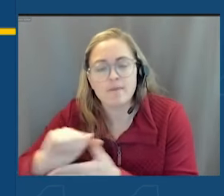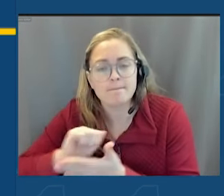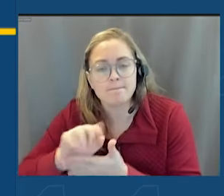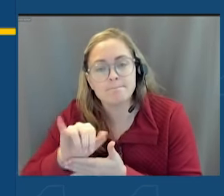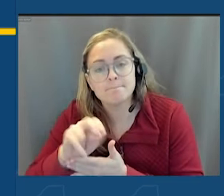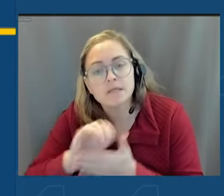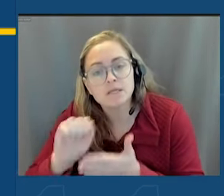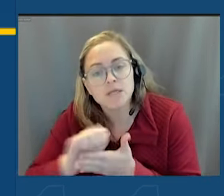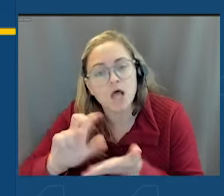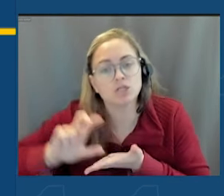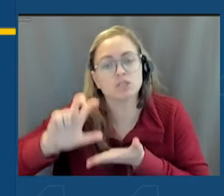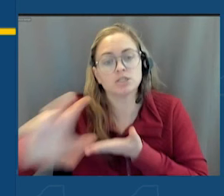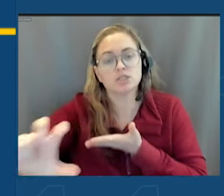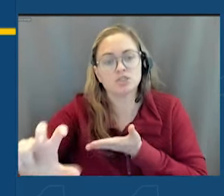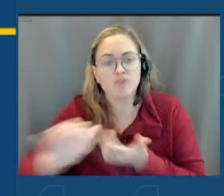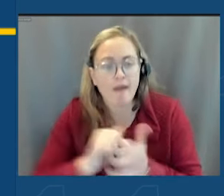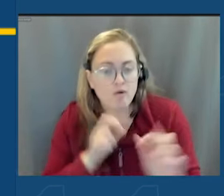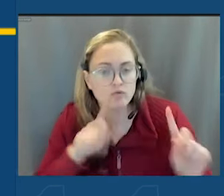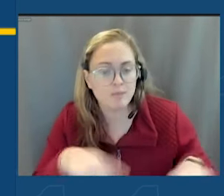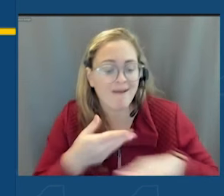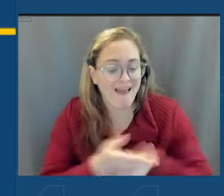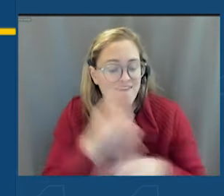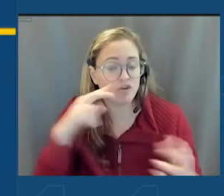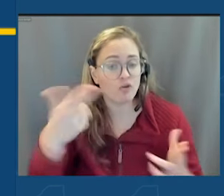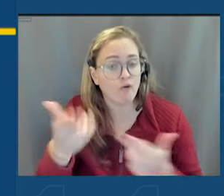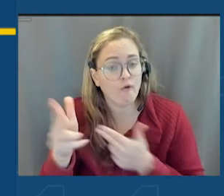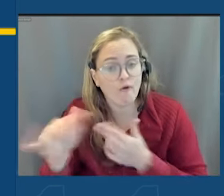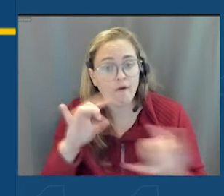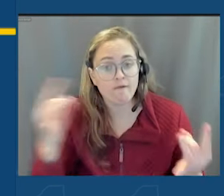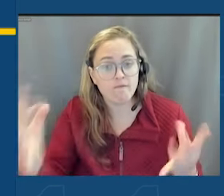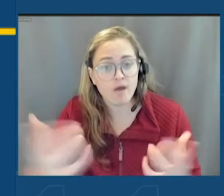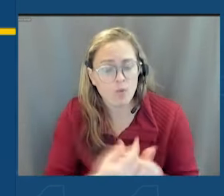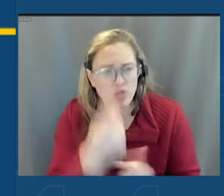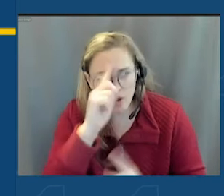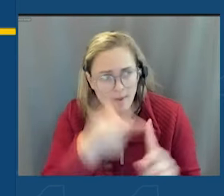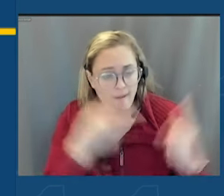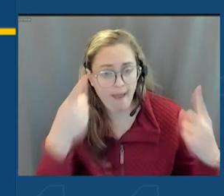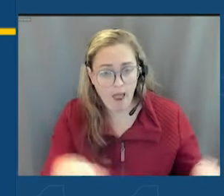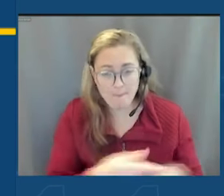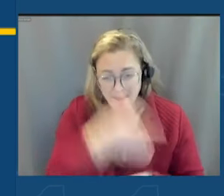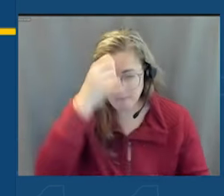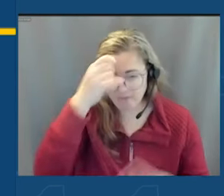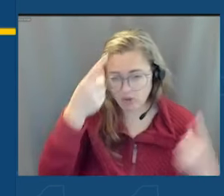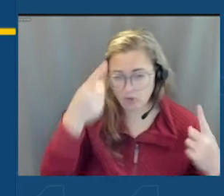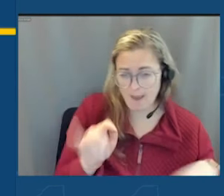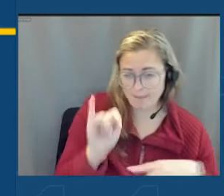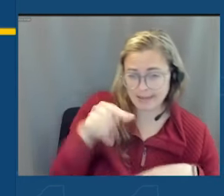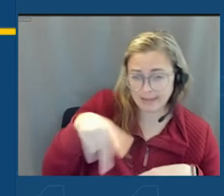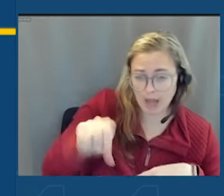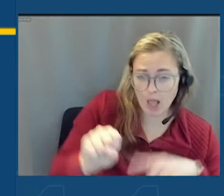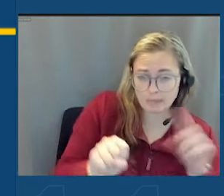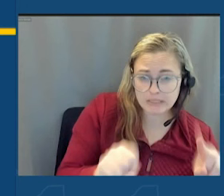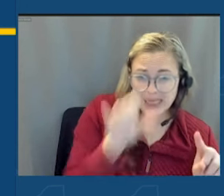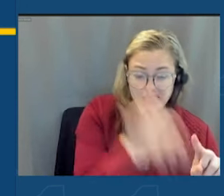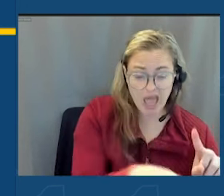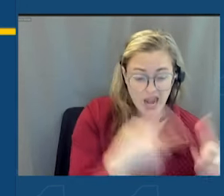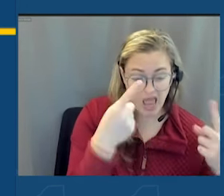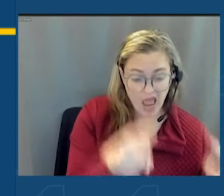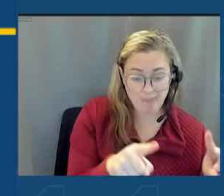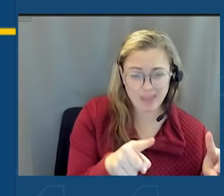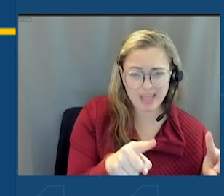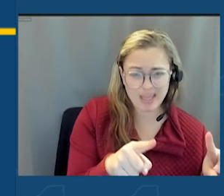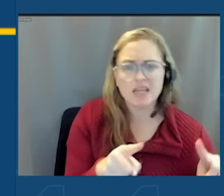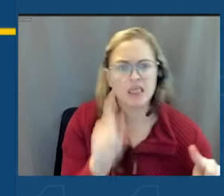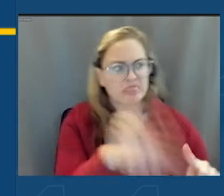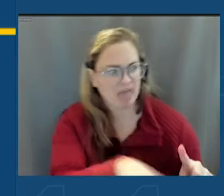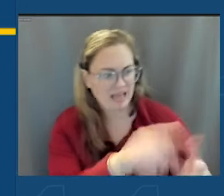to respond in the aftermath of gun violence. I mean, we thought about this after what happened in Buffalo, the east side of Buffalo. This was a city that was